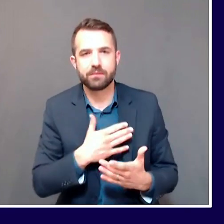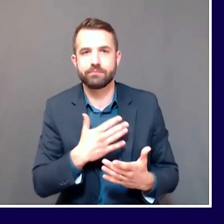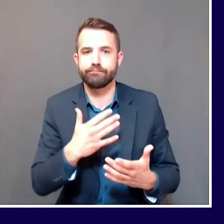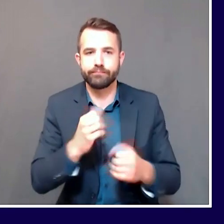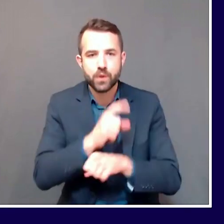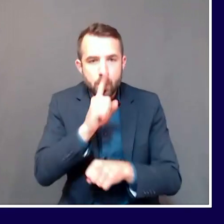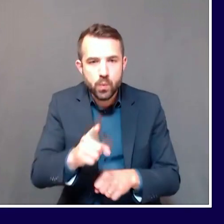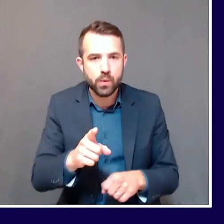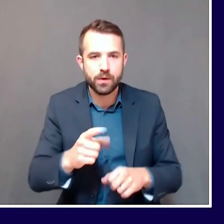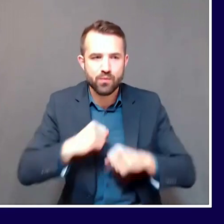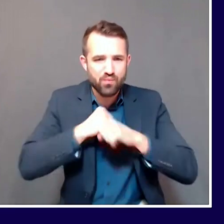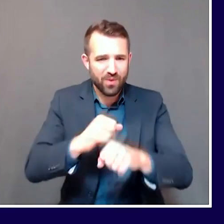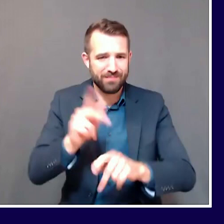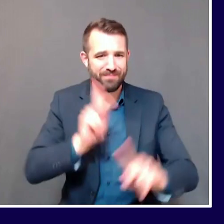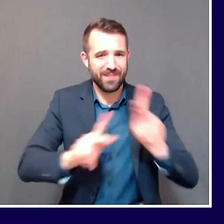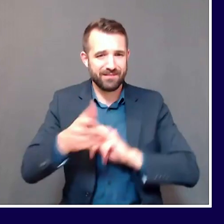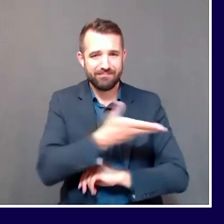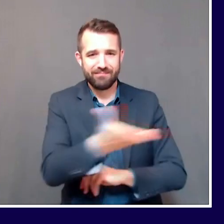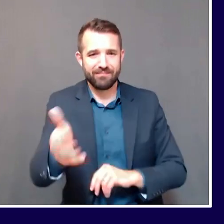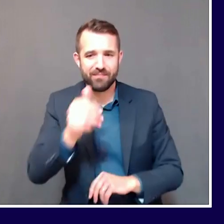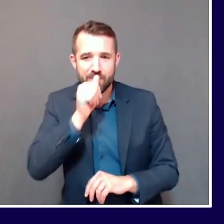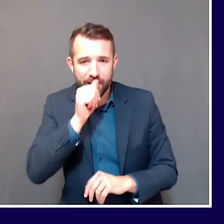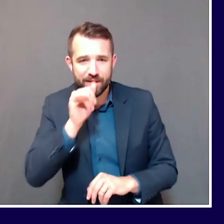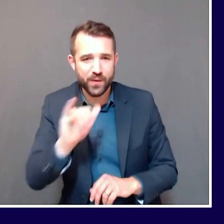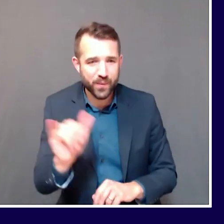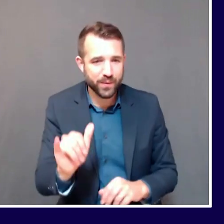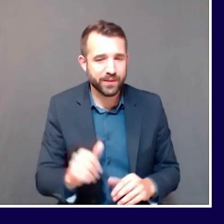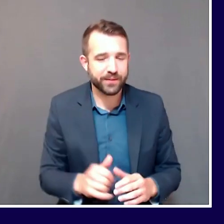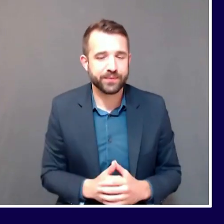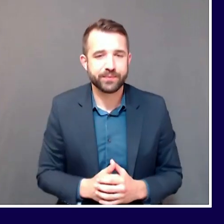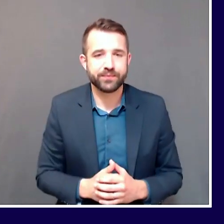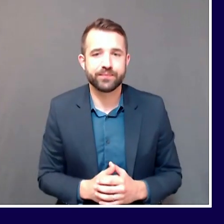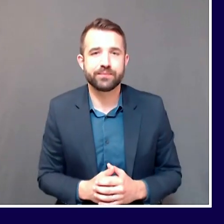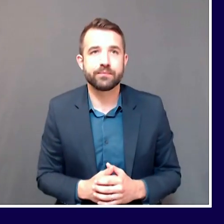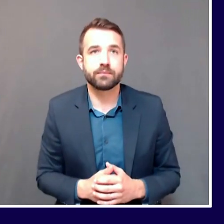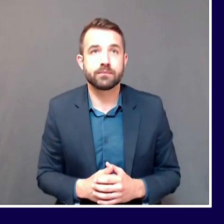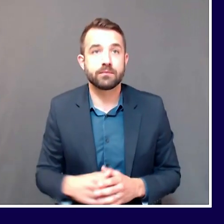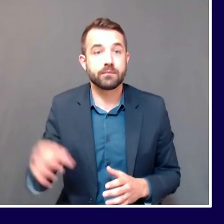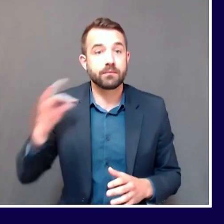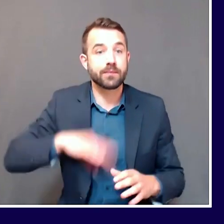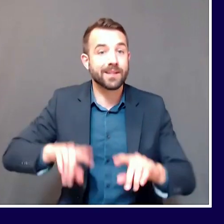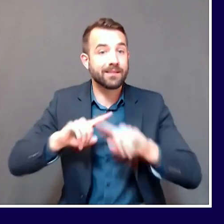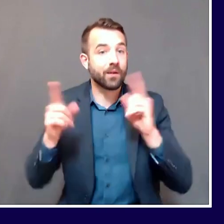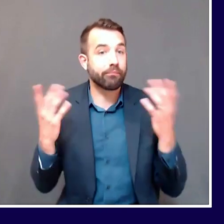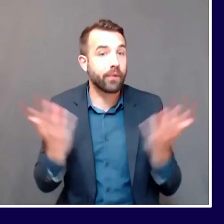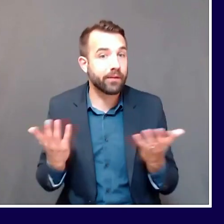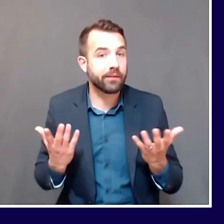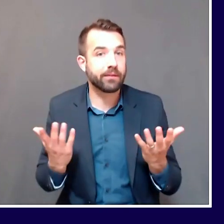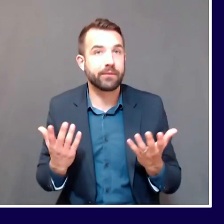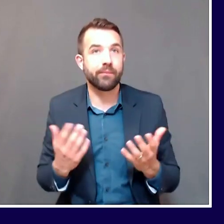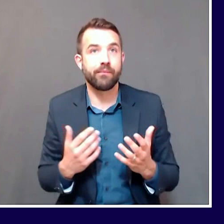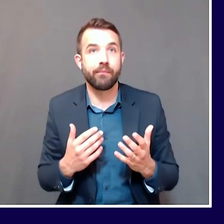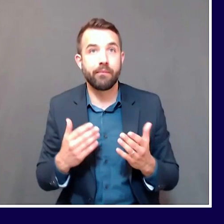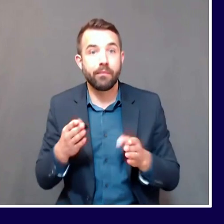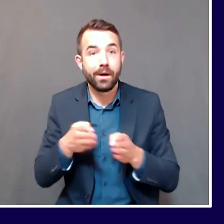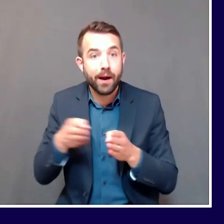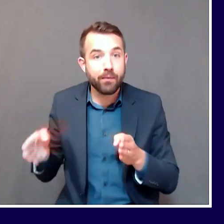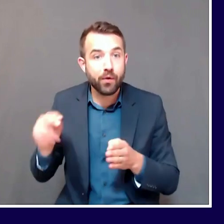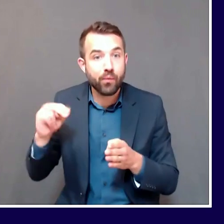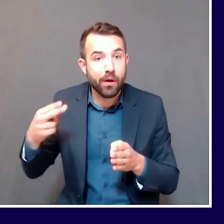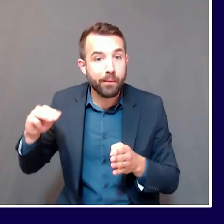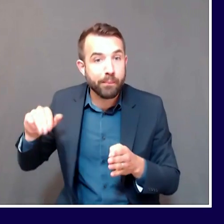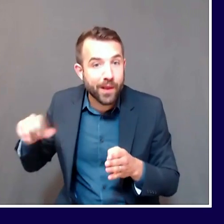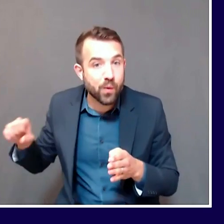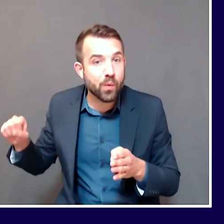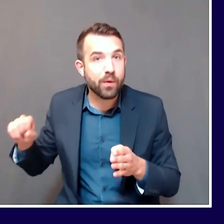top of that. One of the things that differentiates Maine from even our immediate neighbors is both that